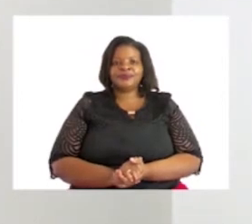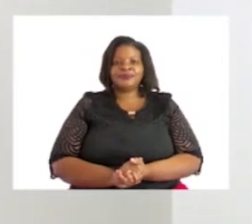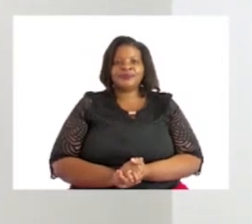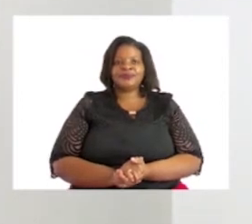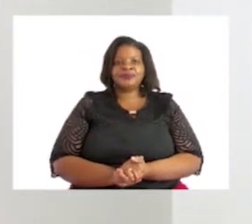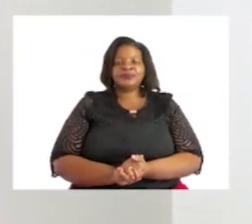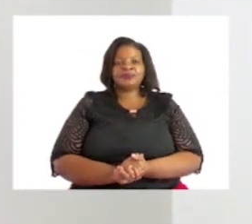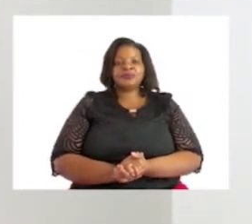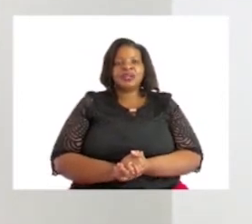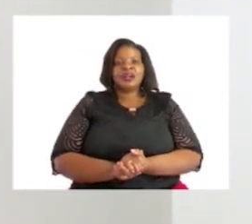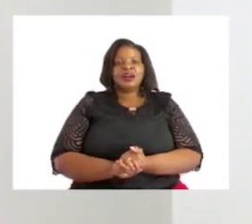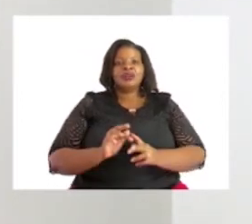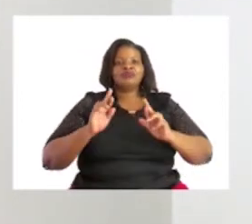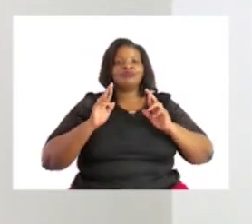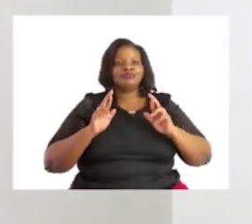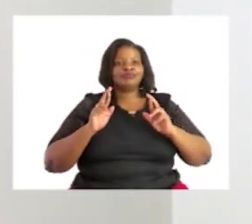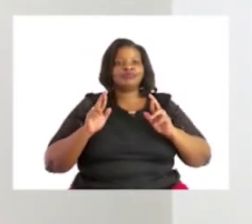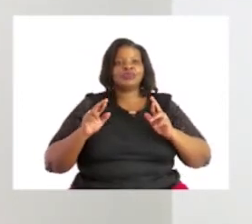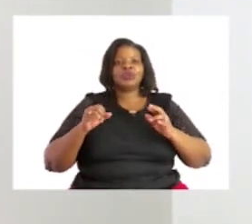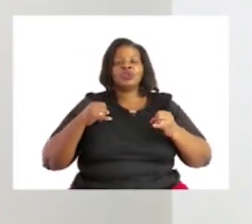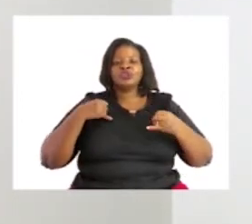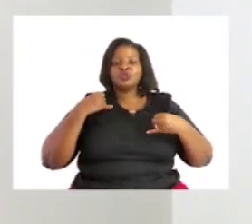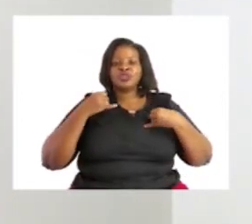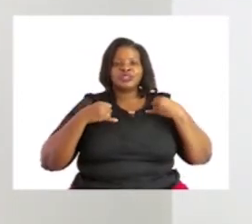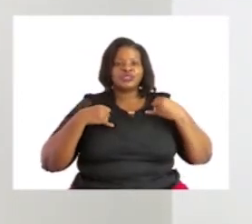Well, I hope you have enjoyed this